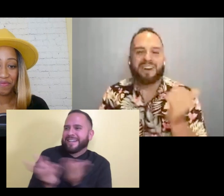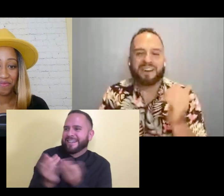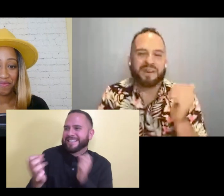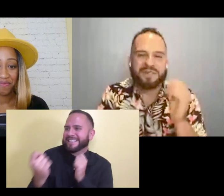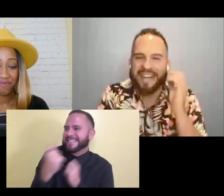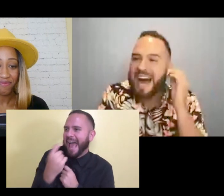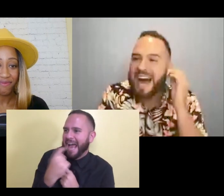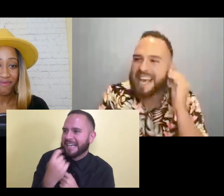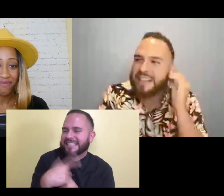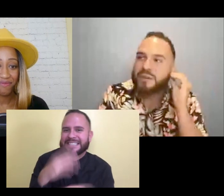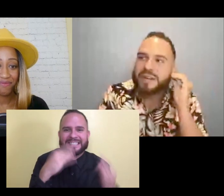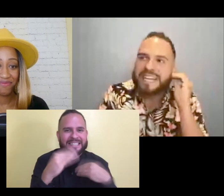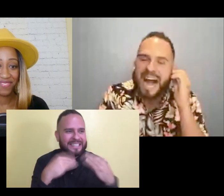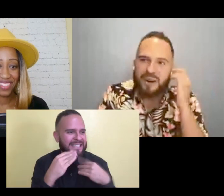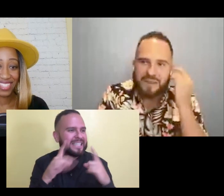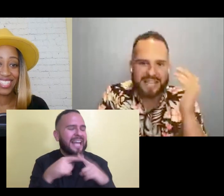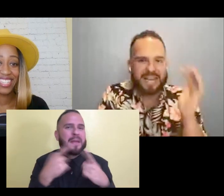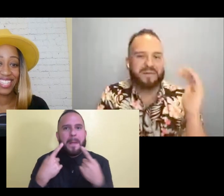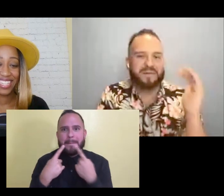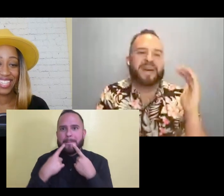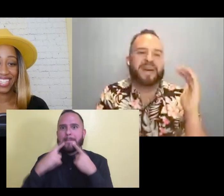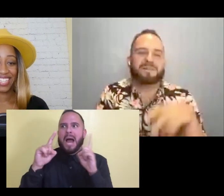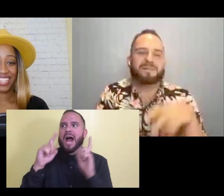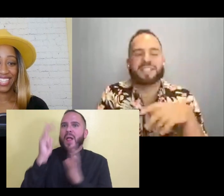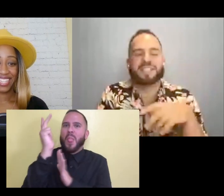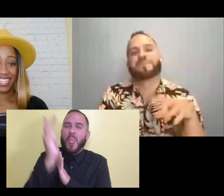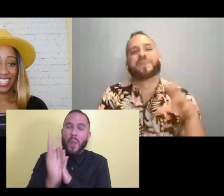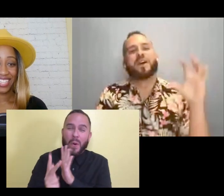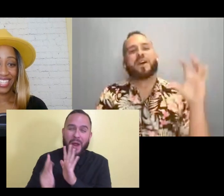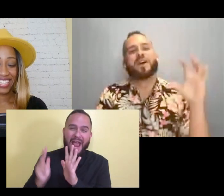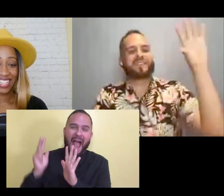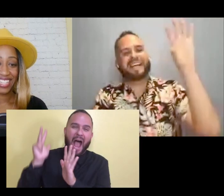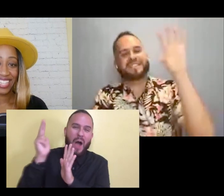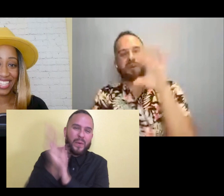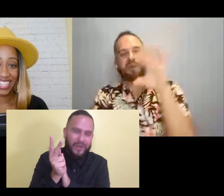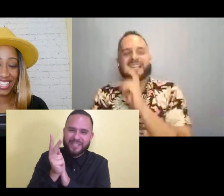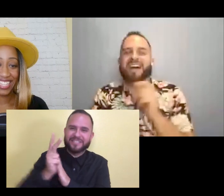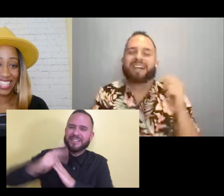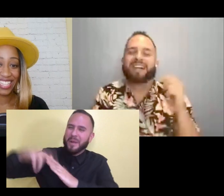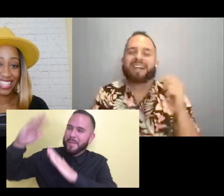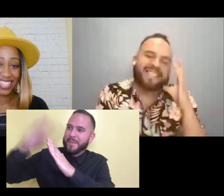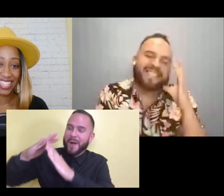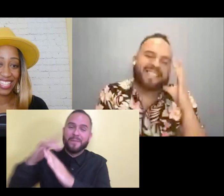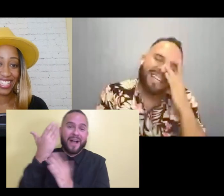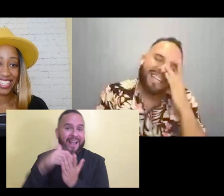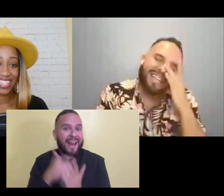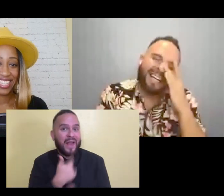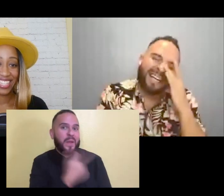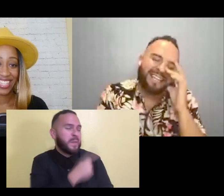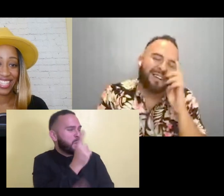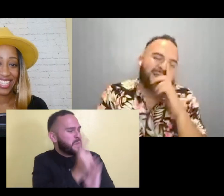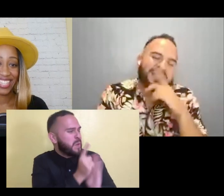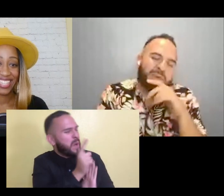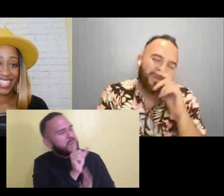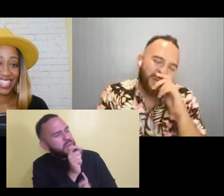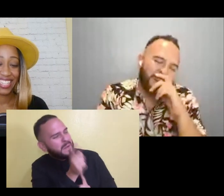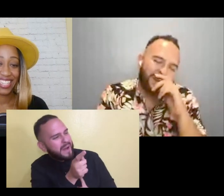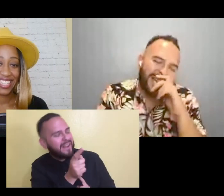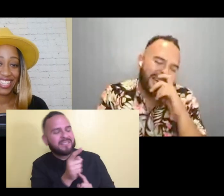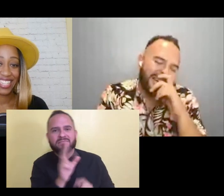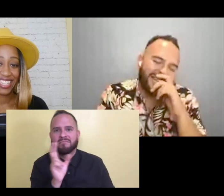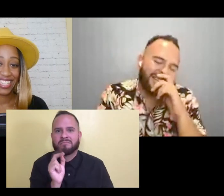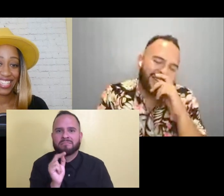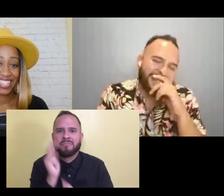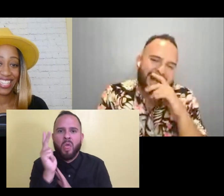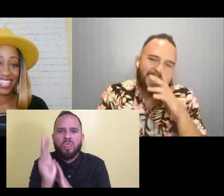hour and 20-minute hike. 3 hours later, we made it up to the top. We have our nice little ride down. And I was like, oh my God, there goes this review.